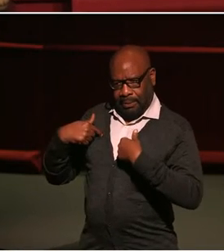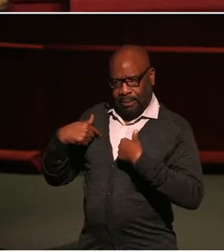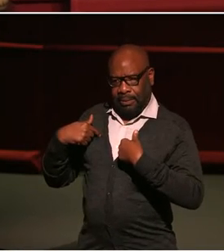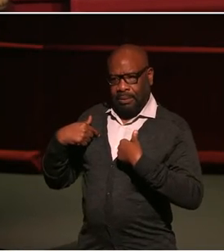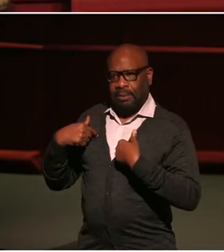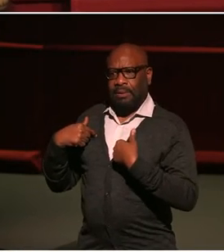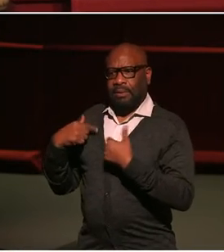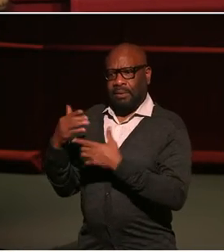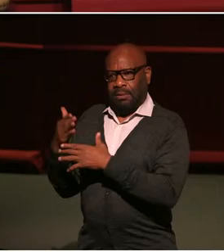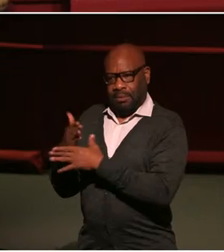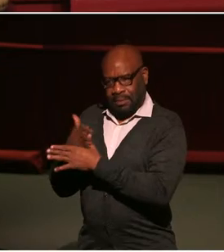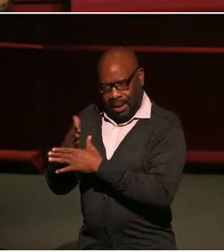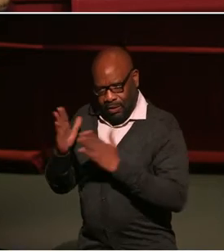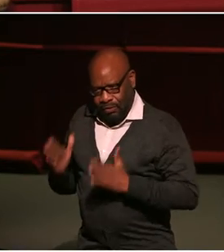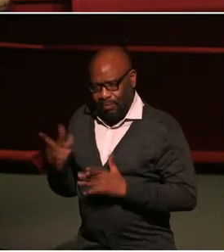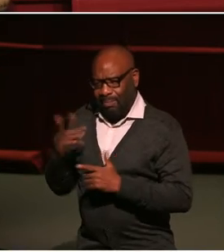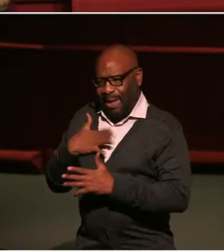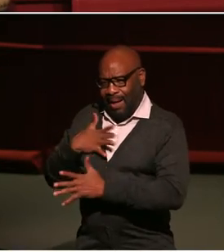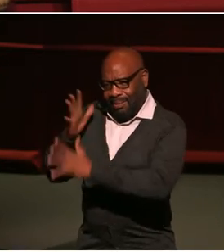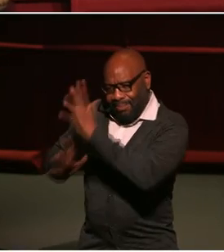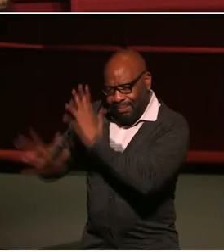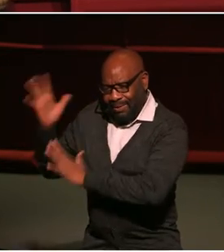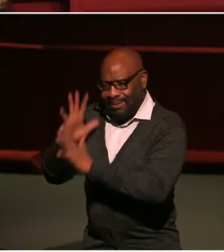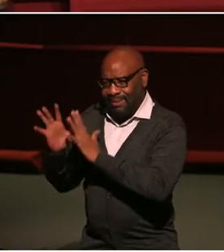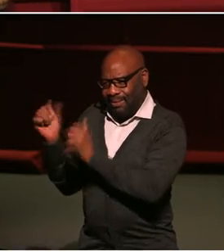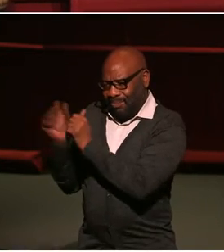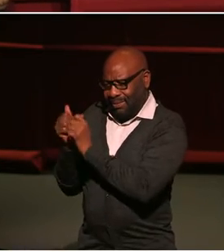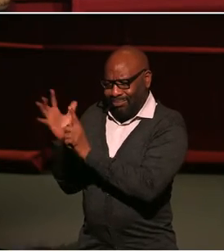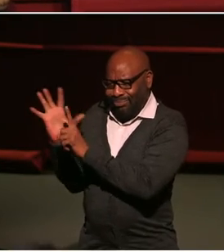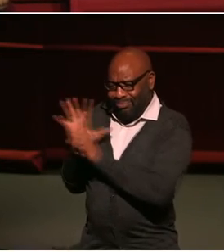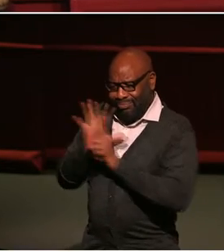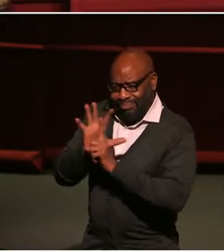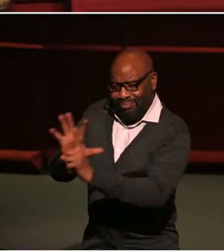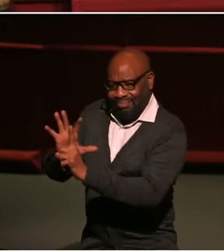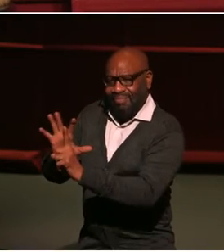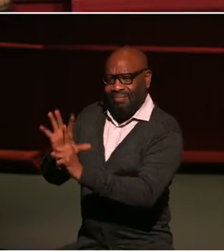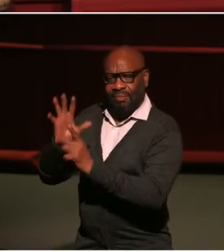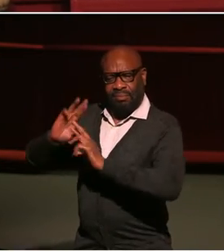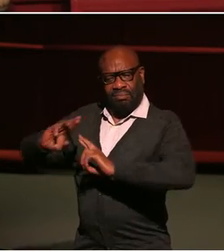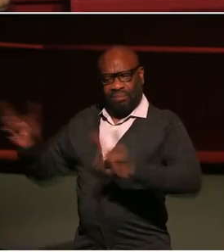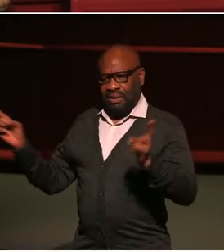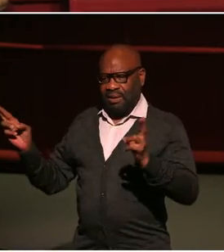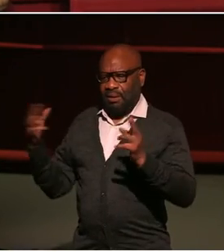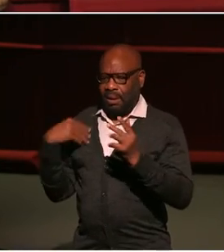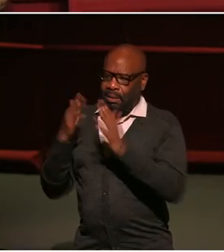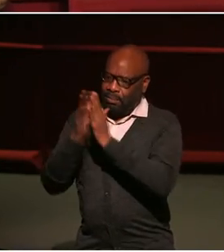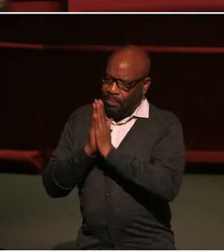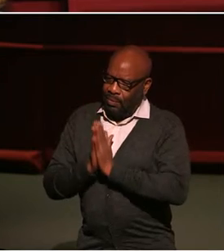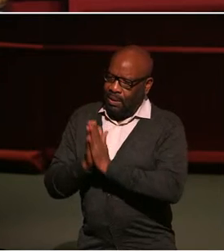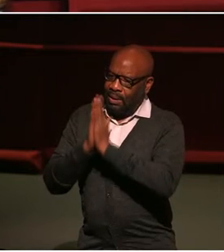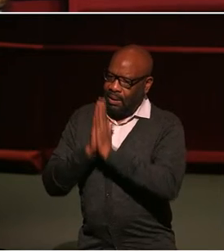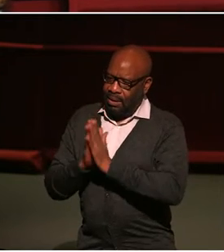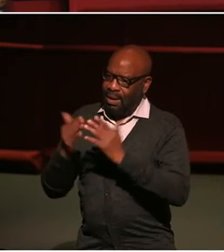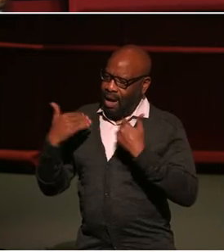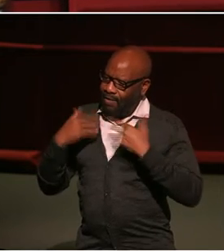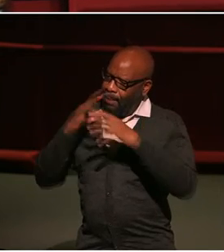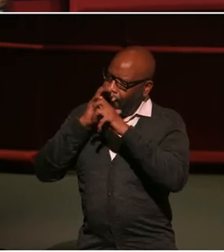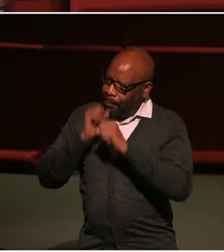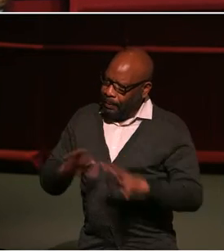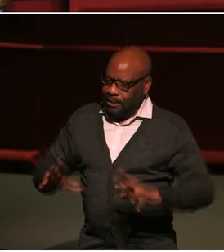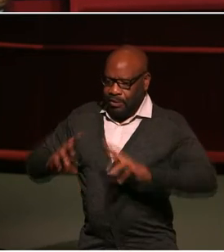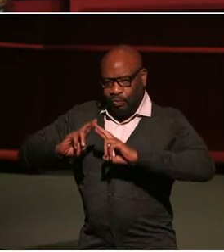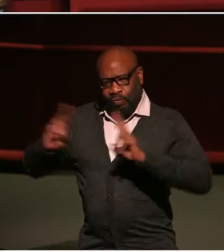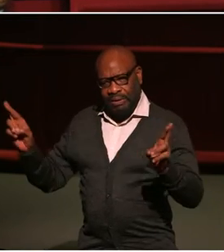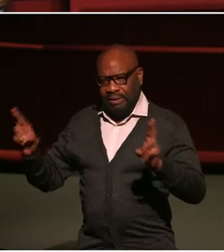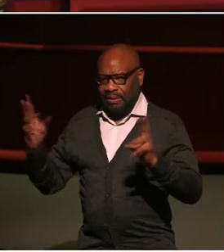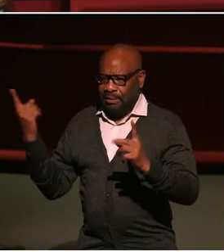night. And it was with prayer that I went up there. I went up there